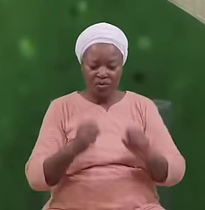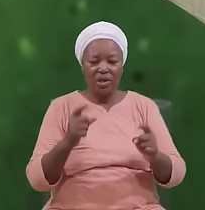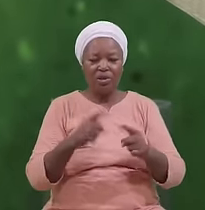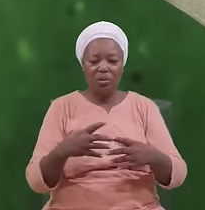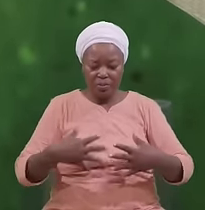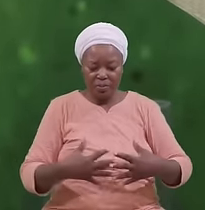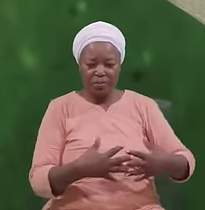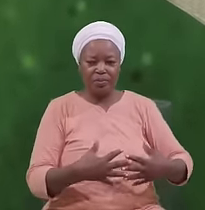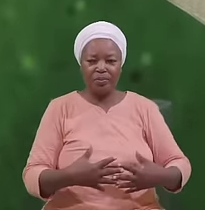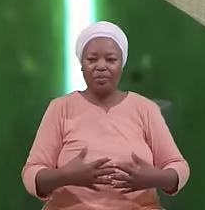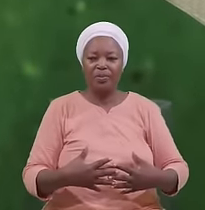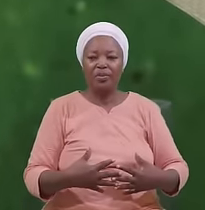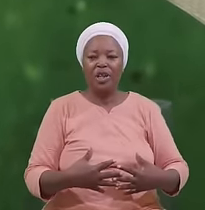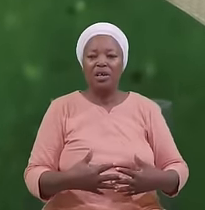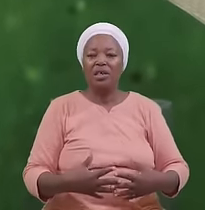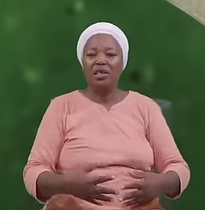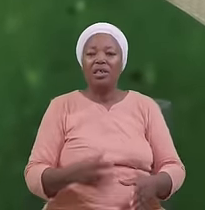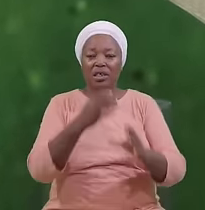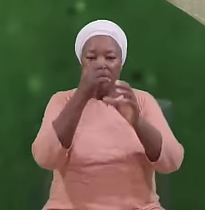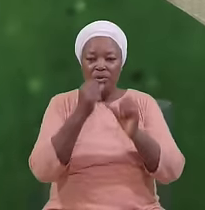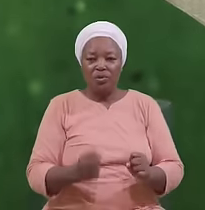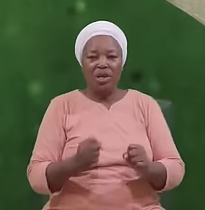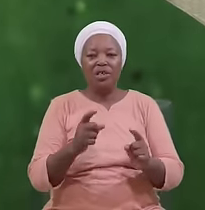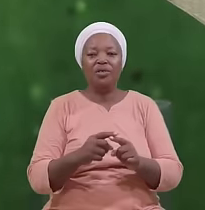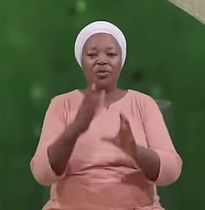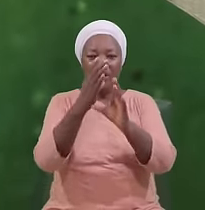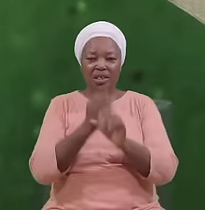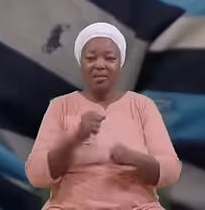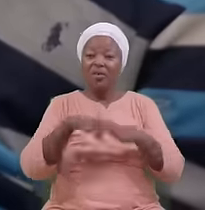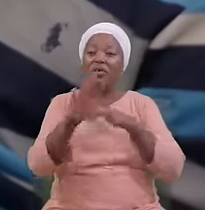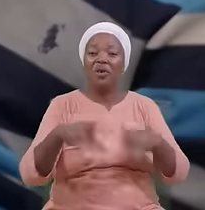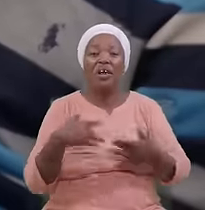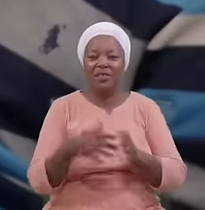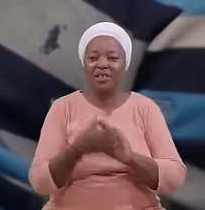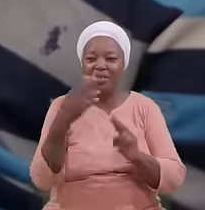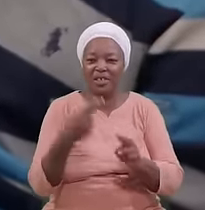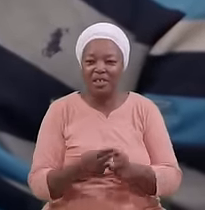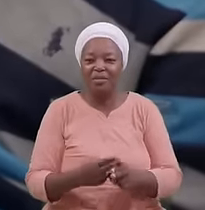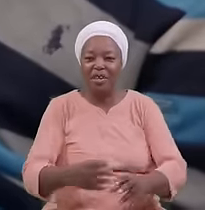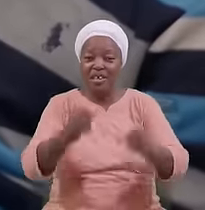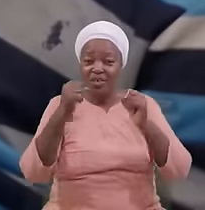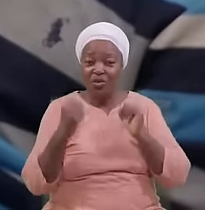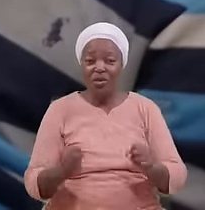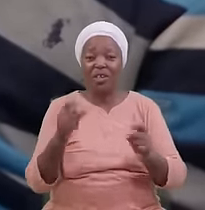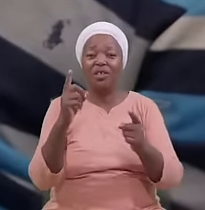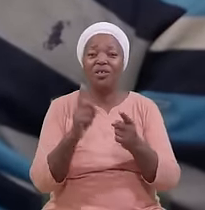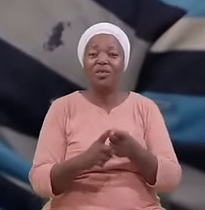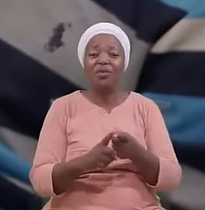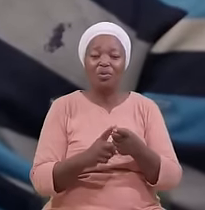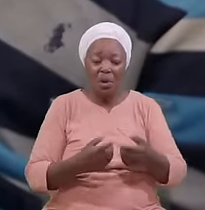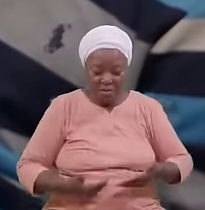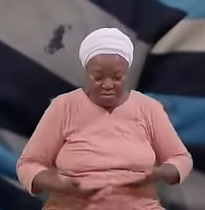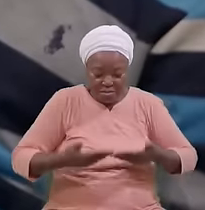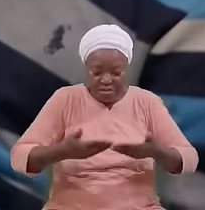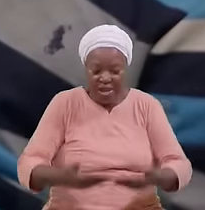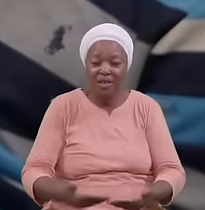conceive, strength to achieve in your life, strength to give birth